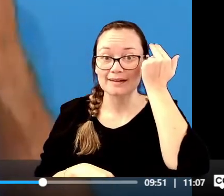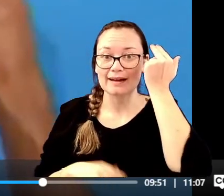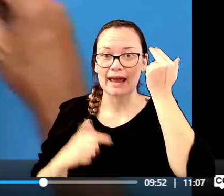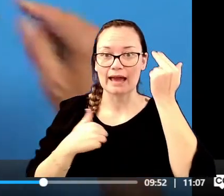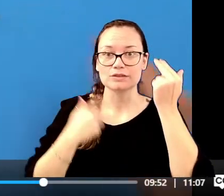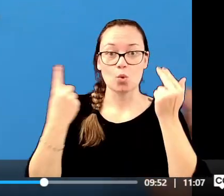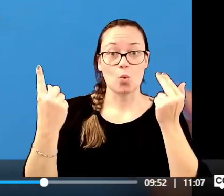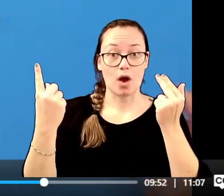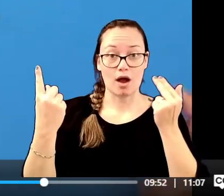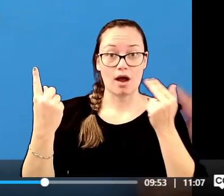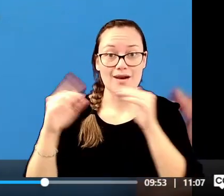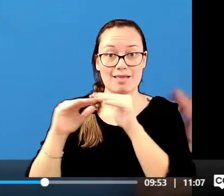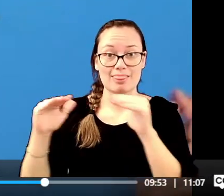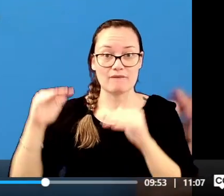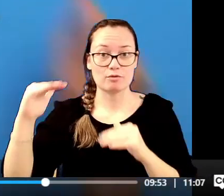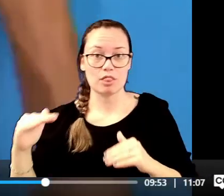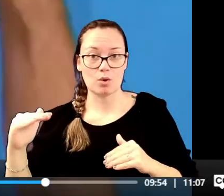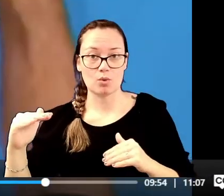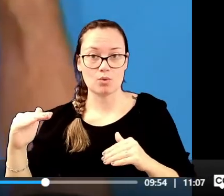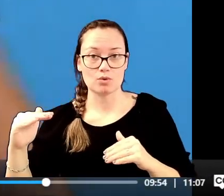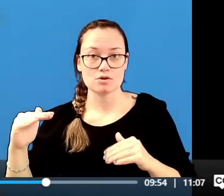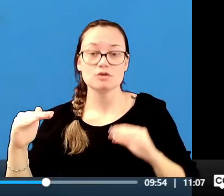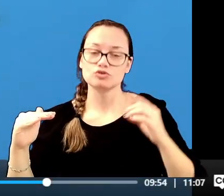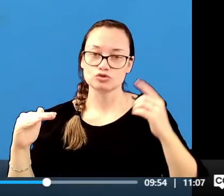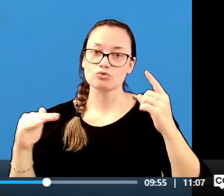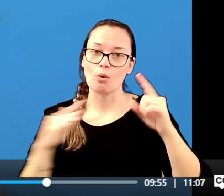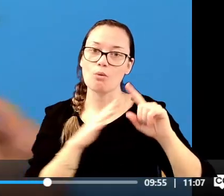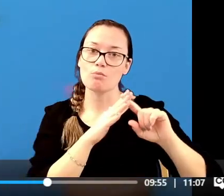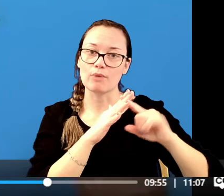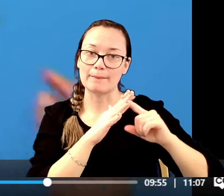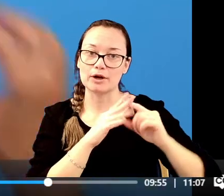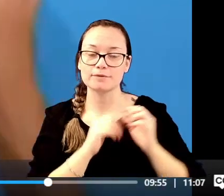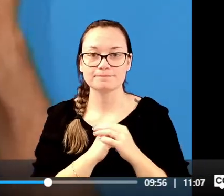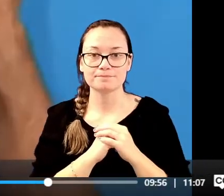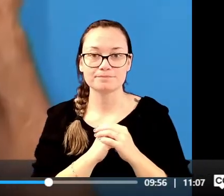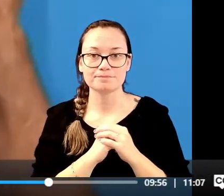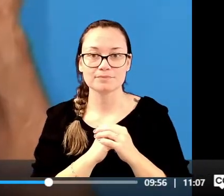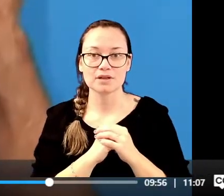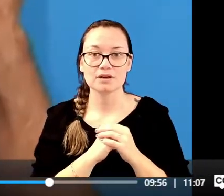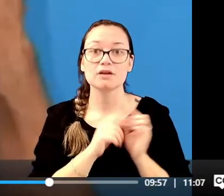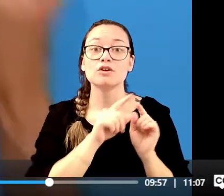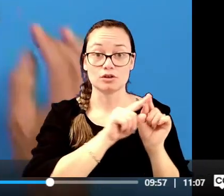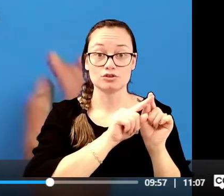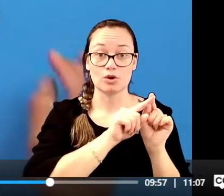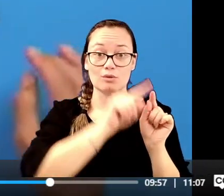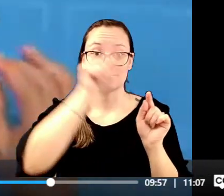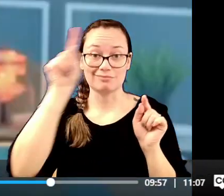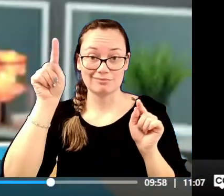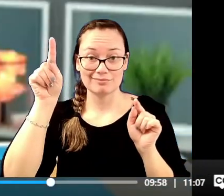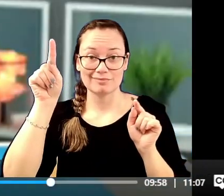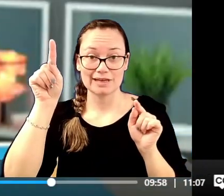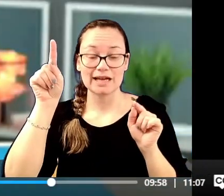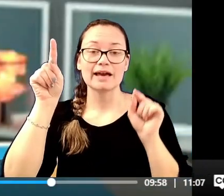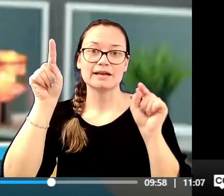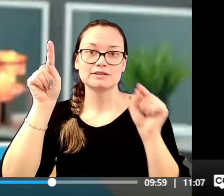consumer. This hawk has 2 organisms below it, so that makes it in this food web a secondary